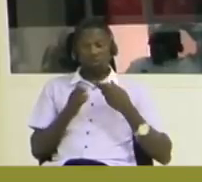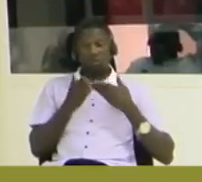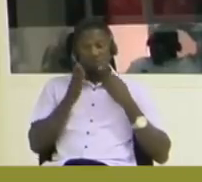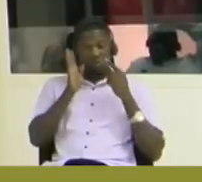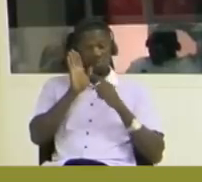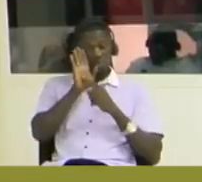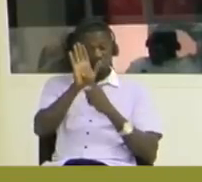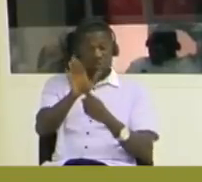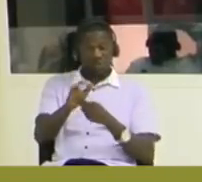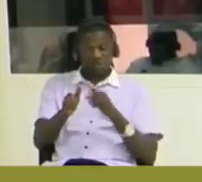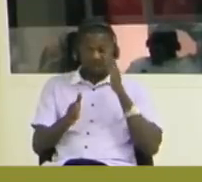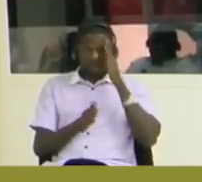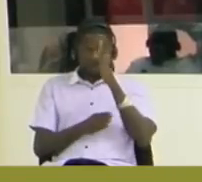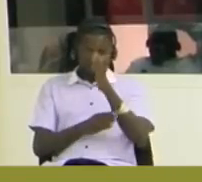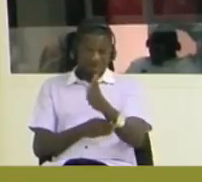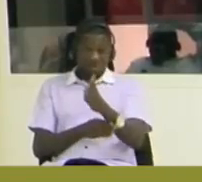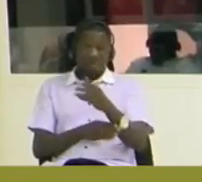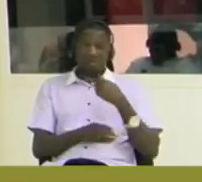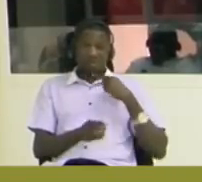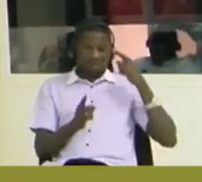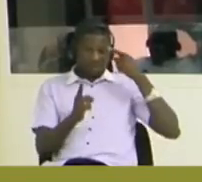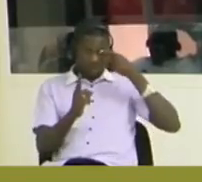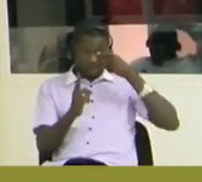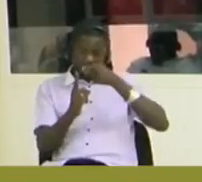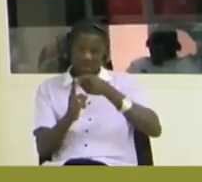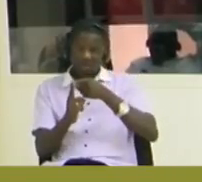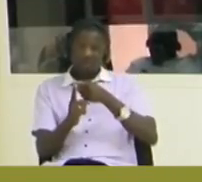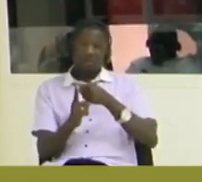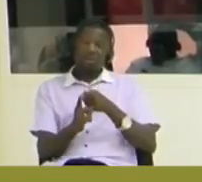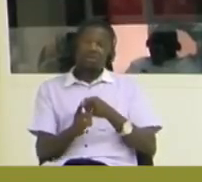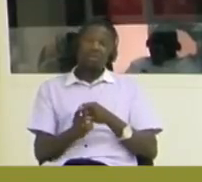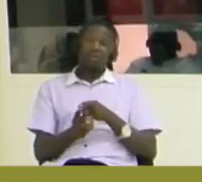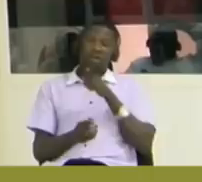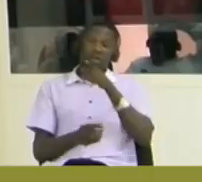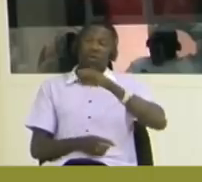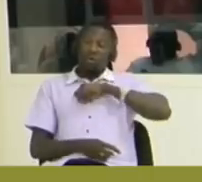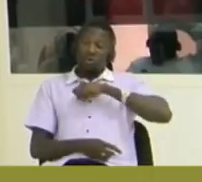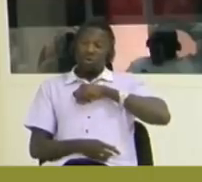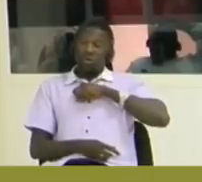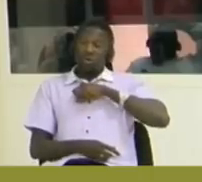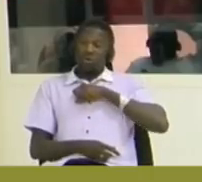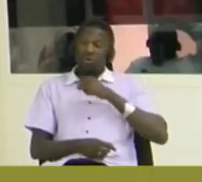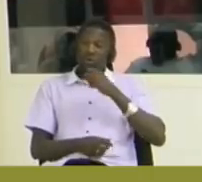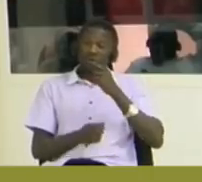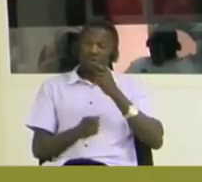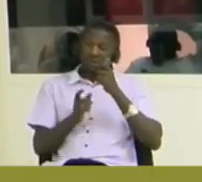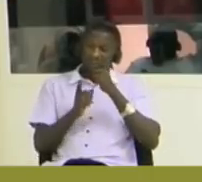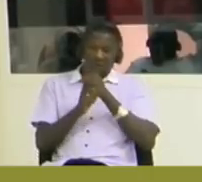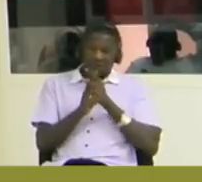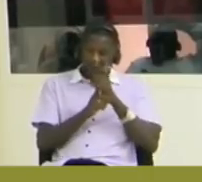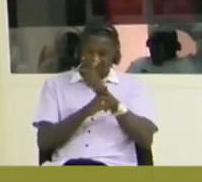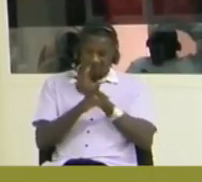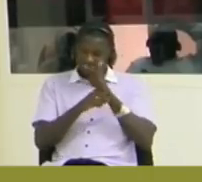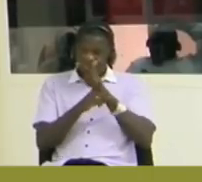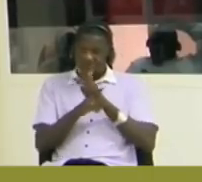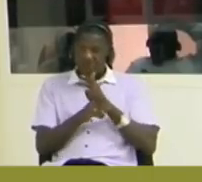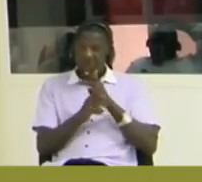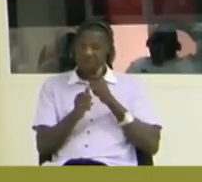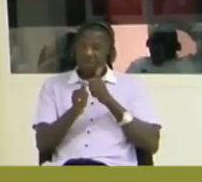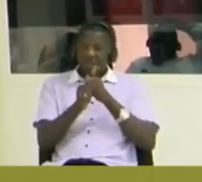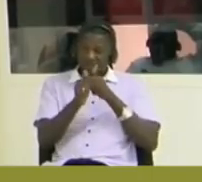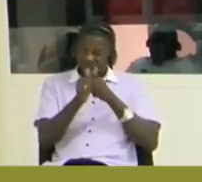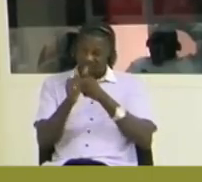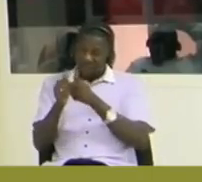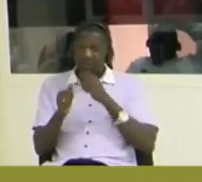direction. And my direction is your own security guard said he did